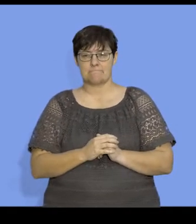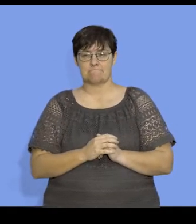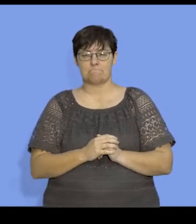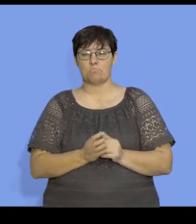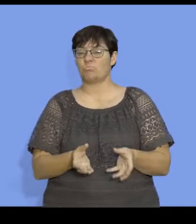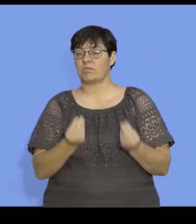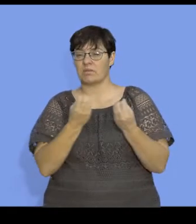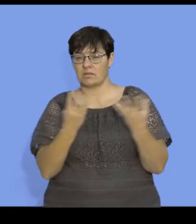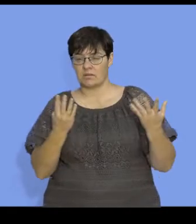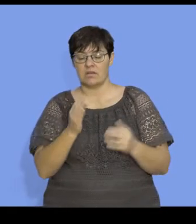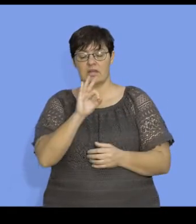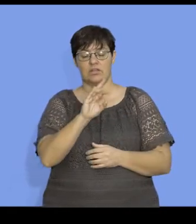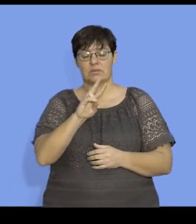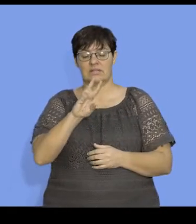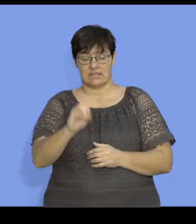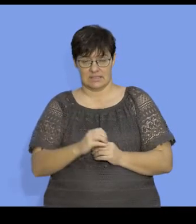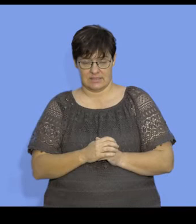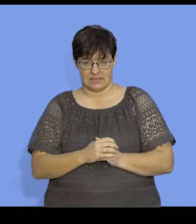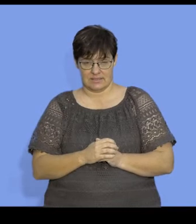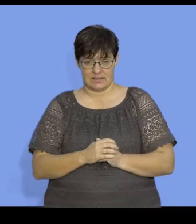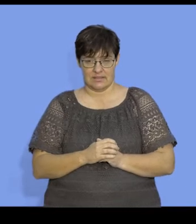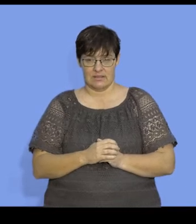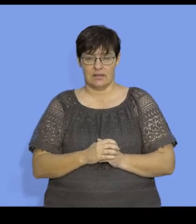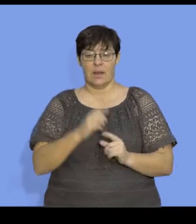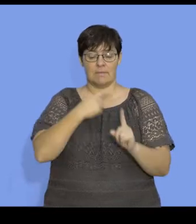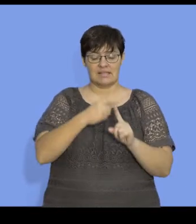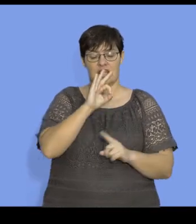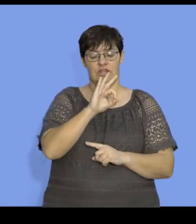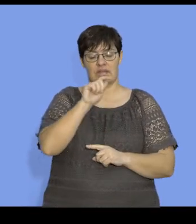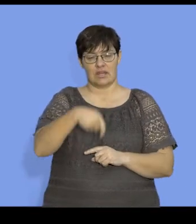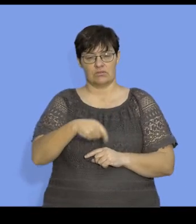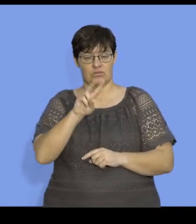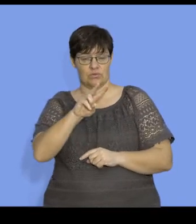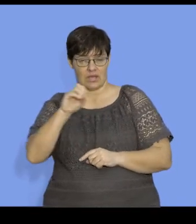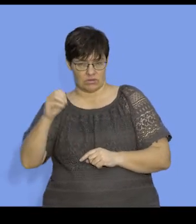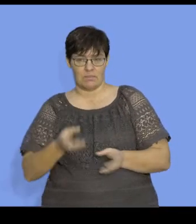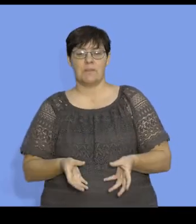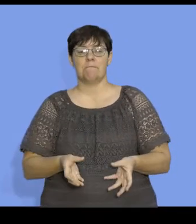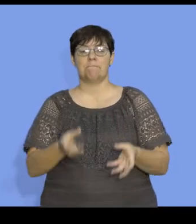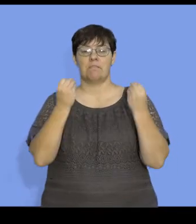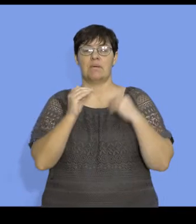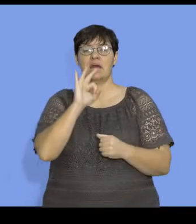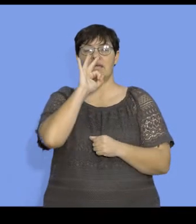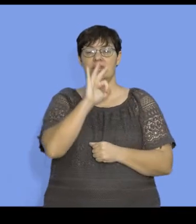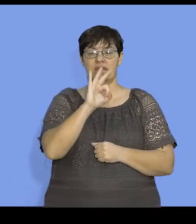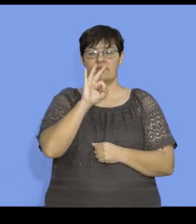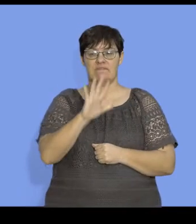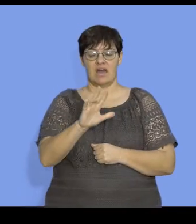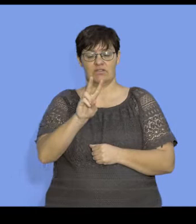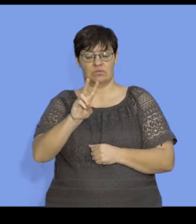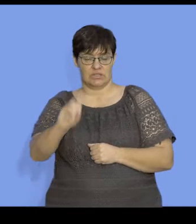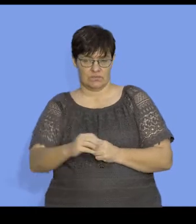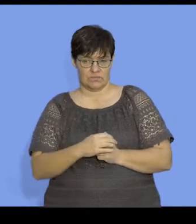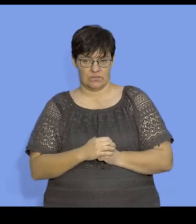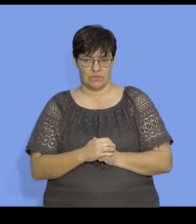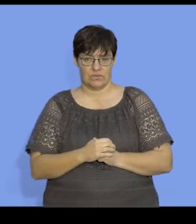will give me a figure of 320, plus the 3,200 will give me a figure of